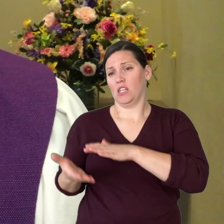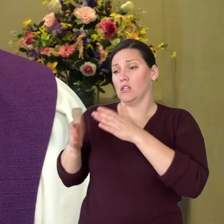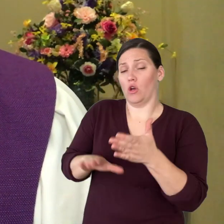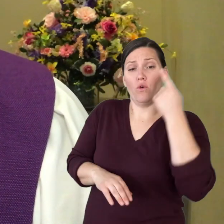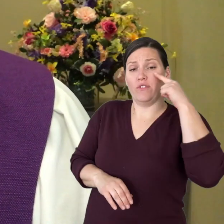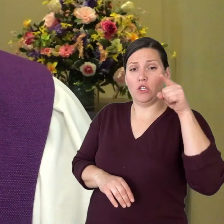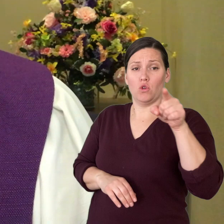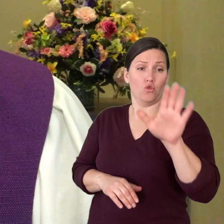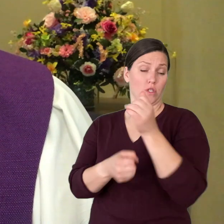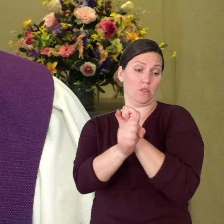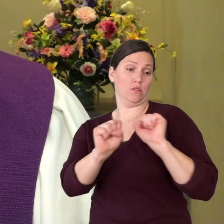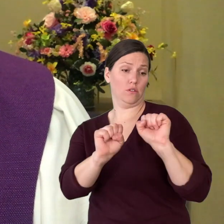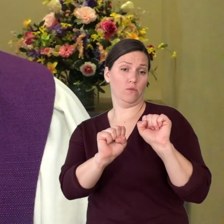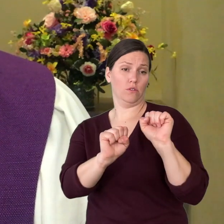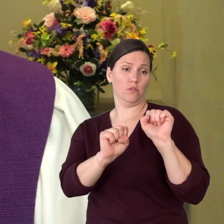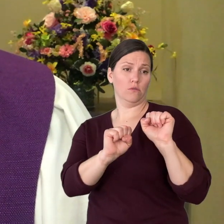for you and your salvation.